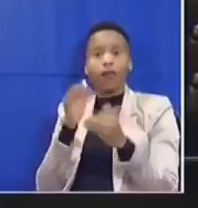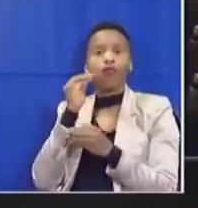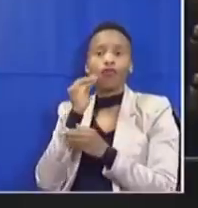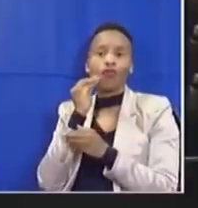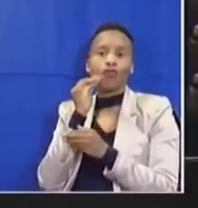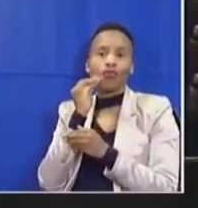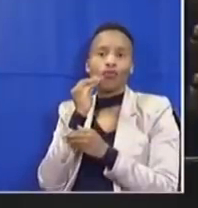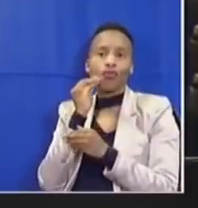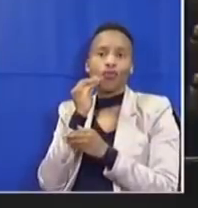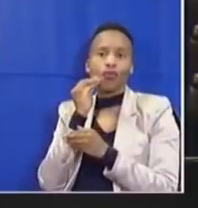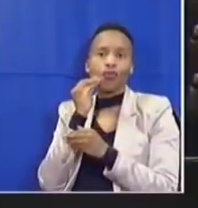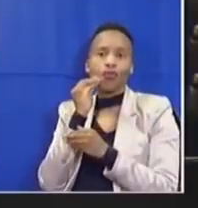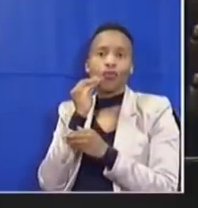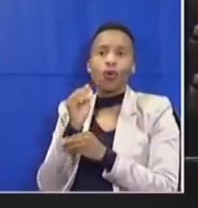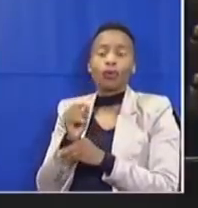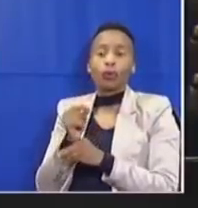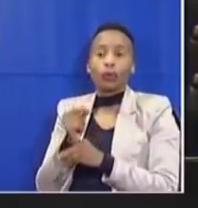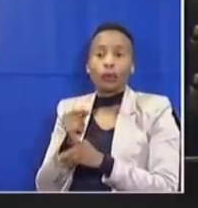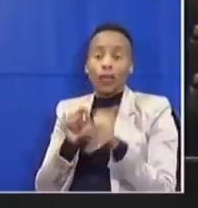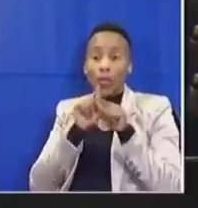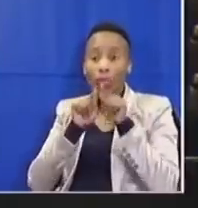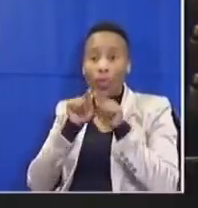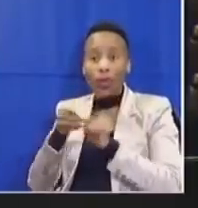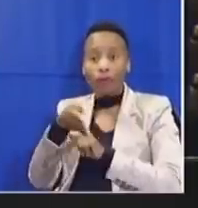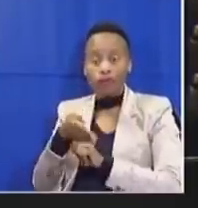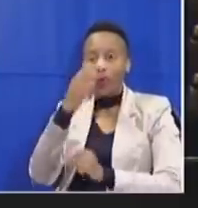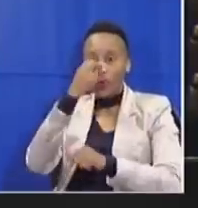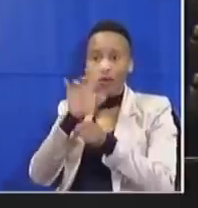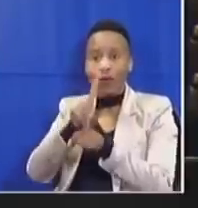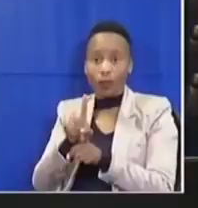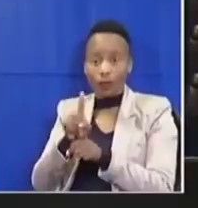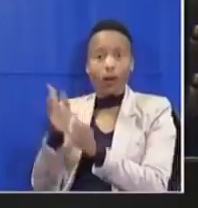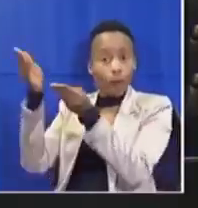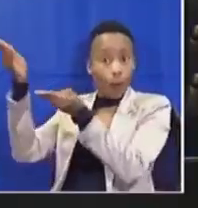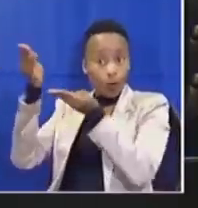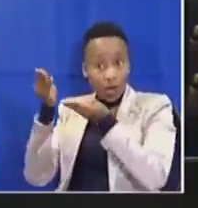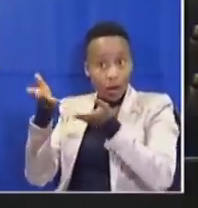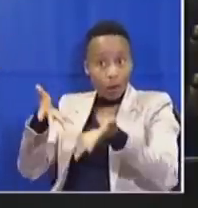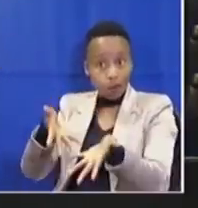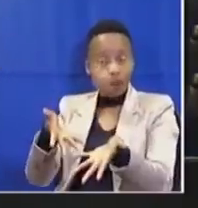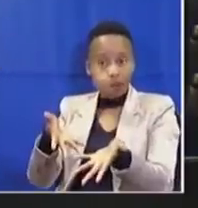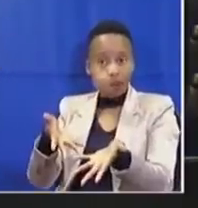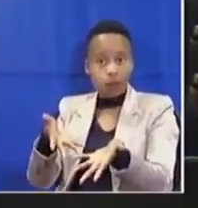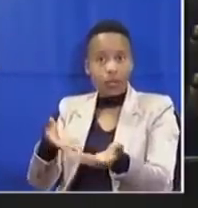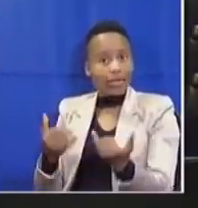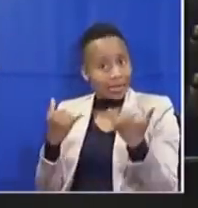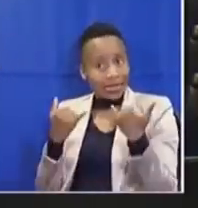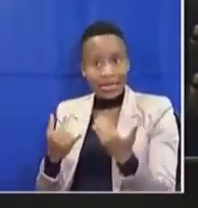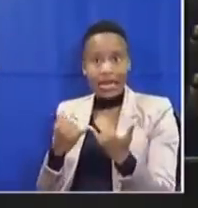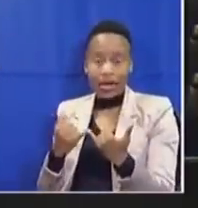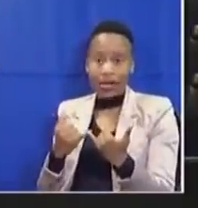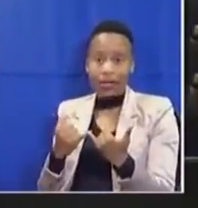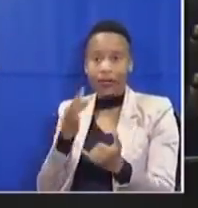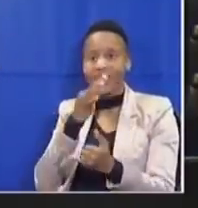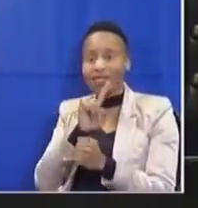any aspersions, you have to bring a substantive motion. And in this instance, you